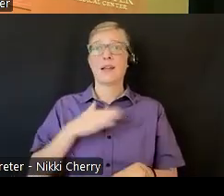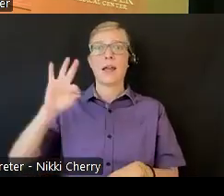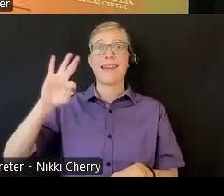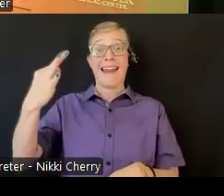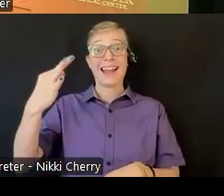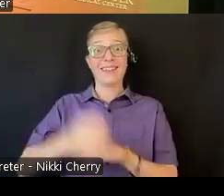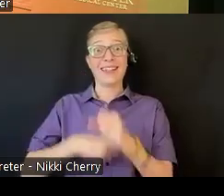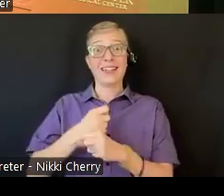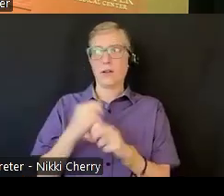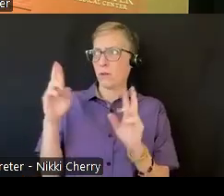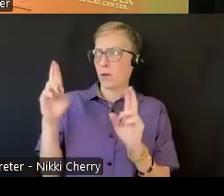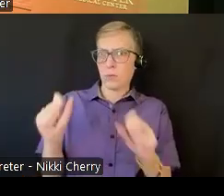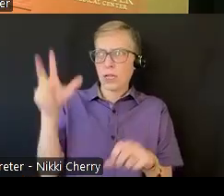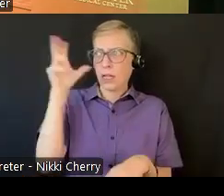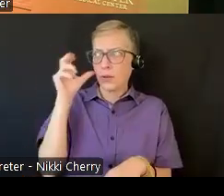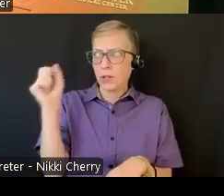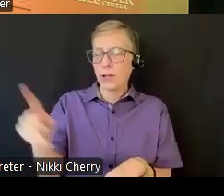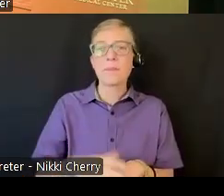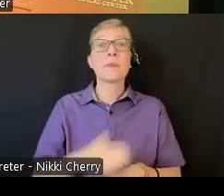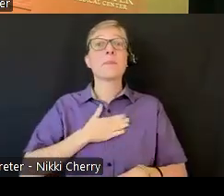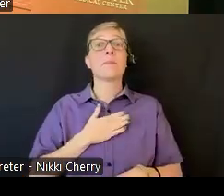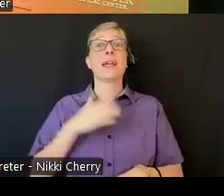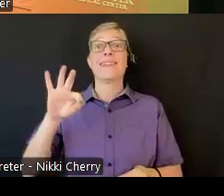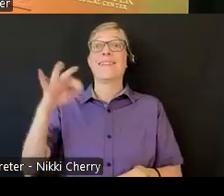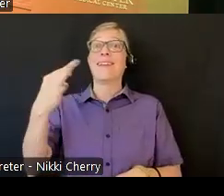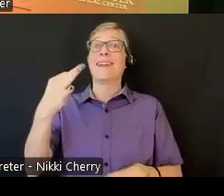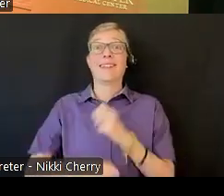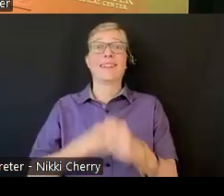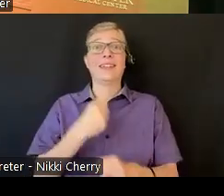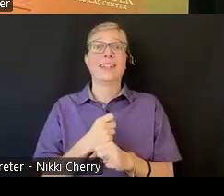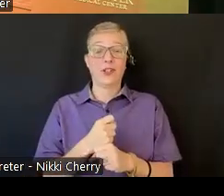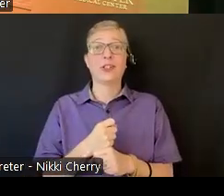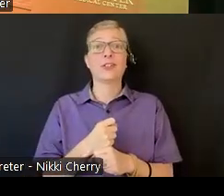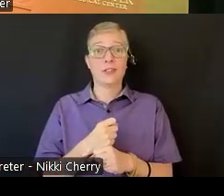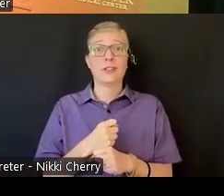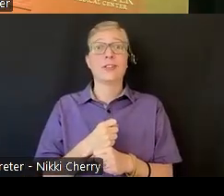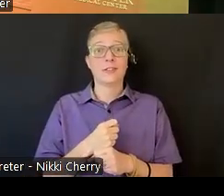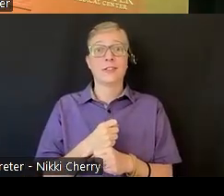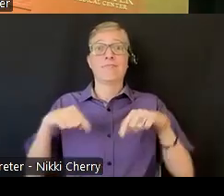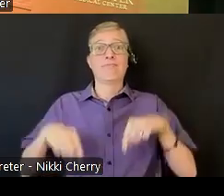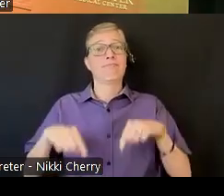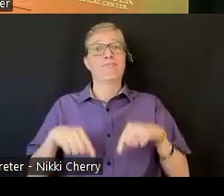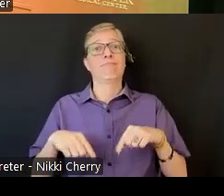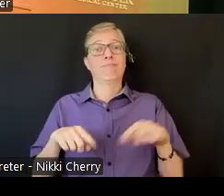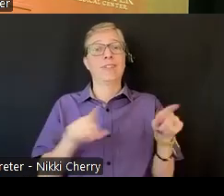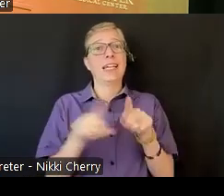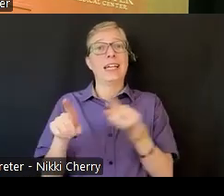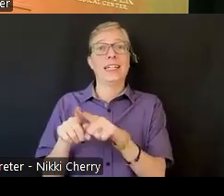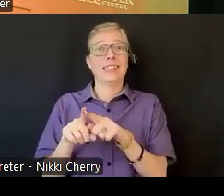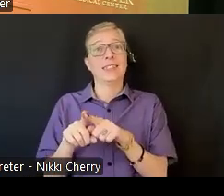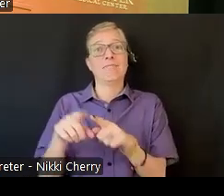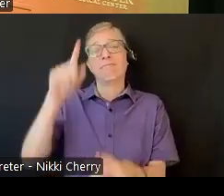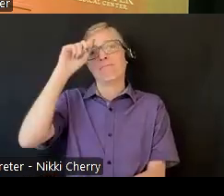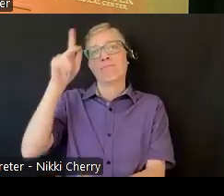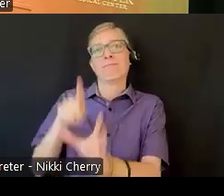hear me okay, by the way. It's the 9th year of my tenure as the chair of psychiatry, and